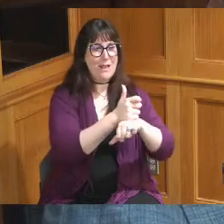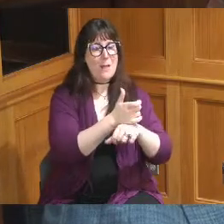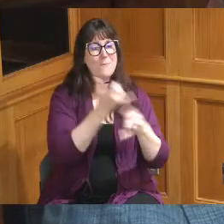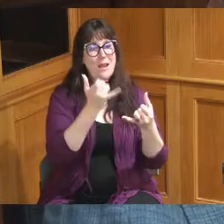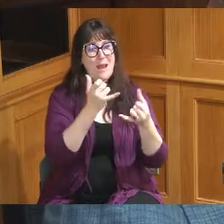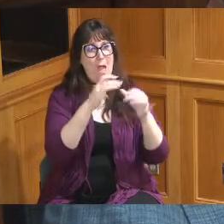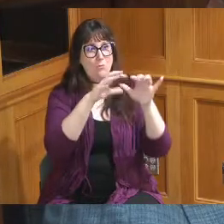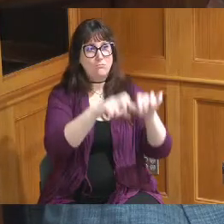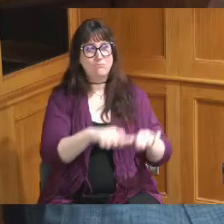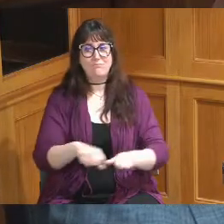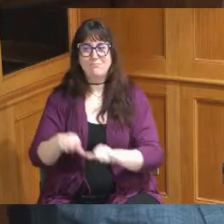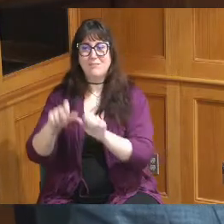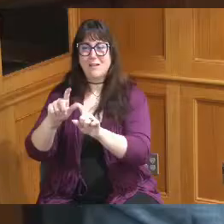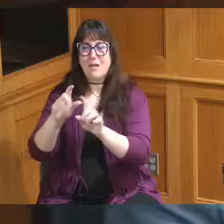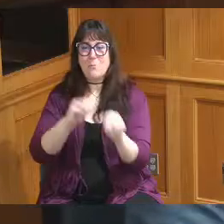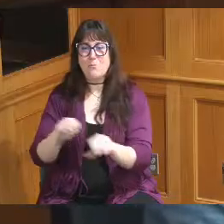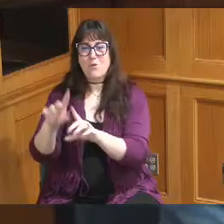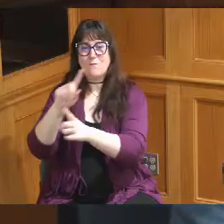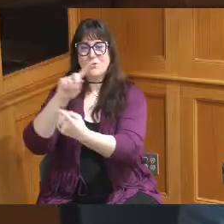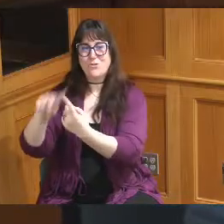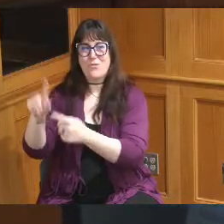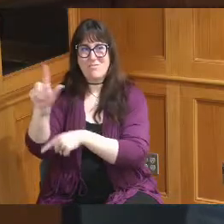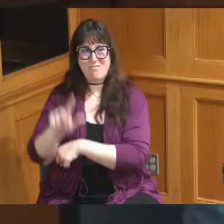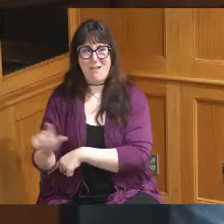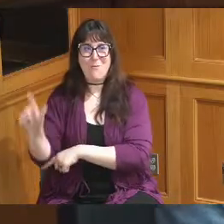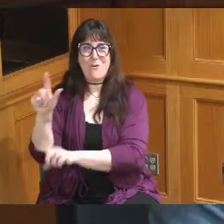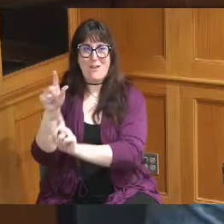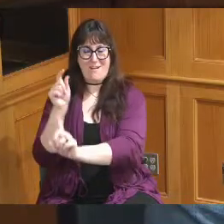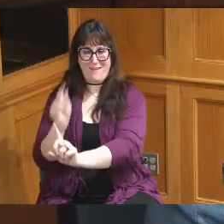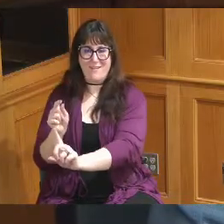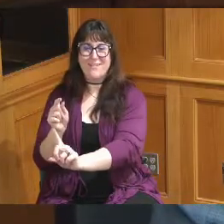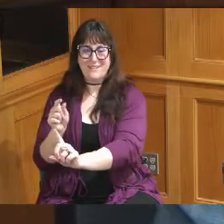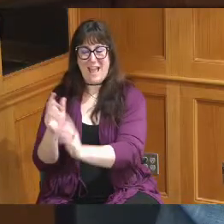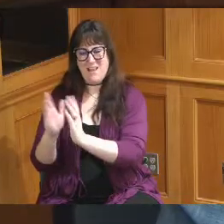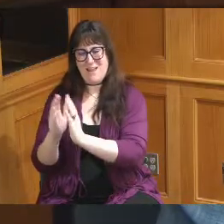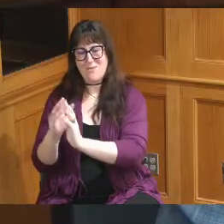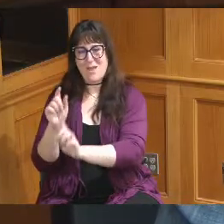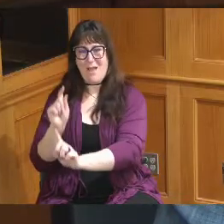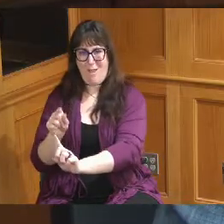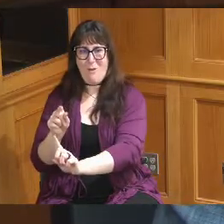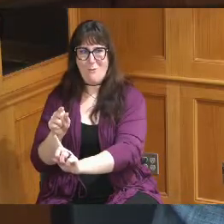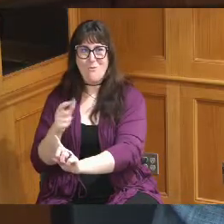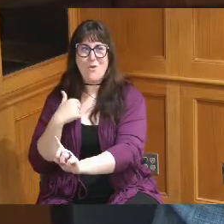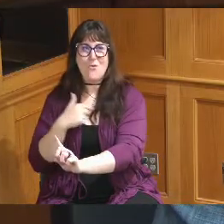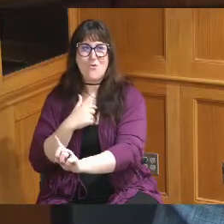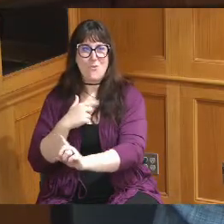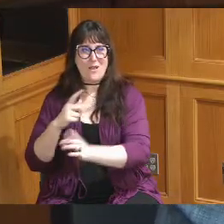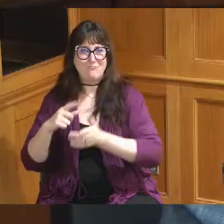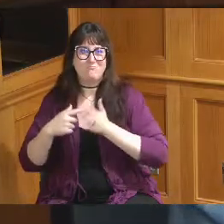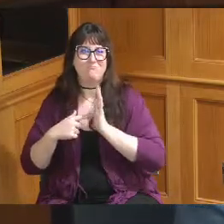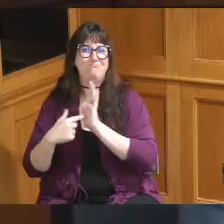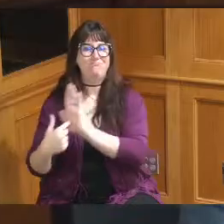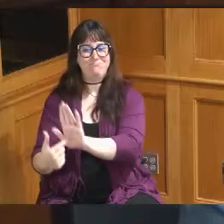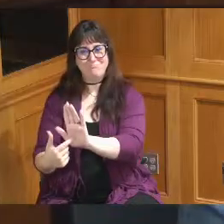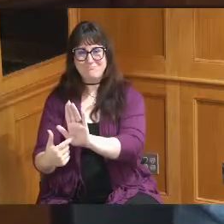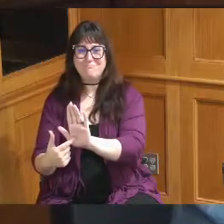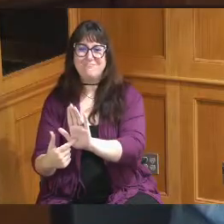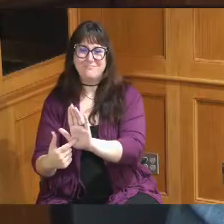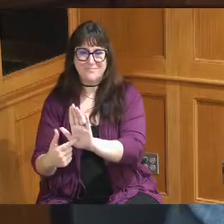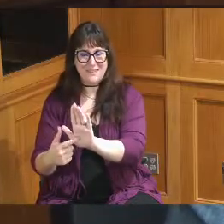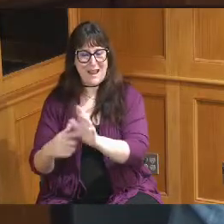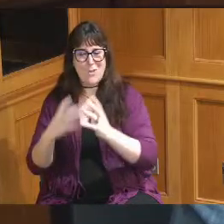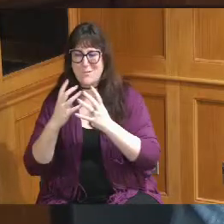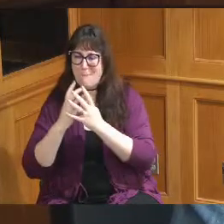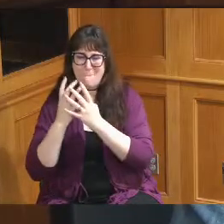a permanent exhibit at the library, the main library downtown. We had the unveiling and it was packed. They